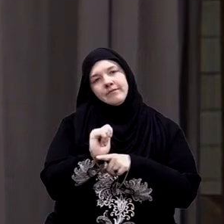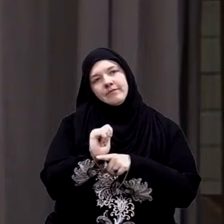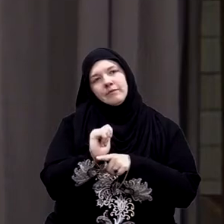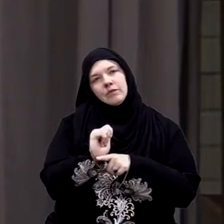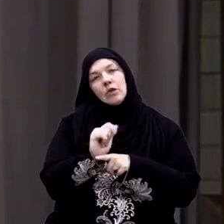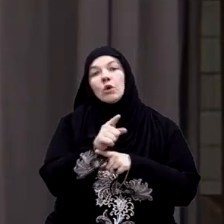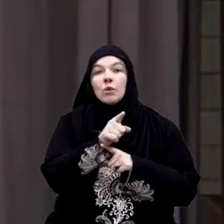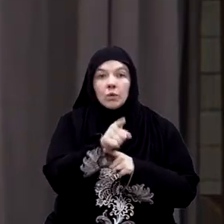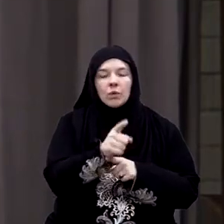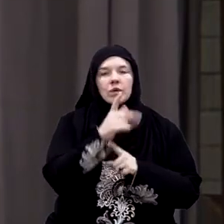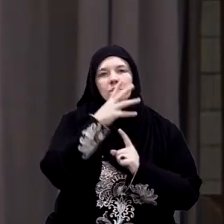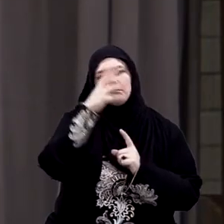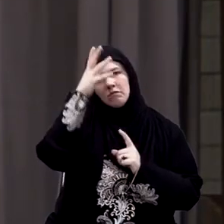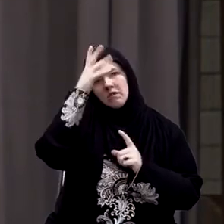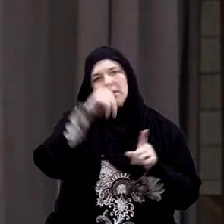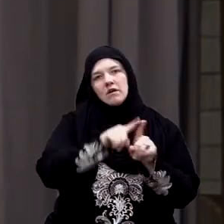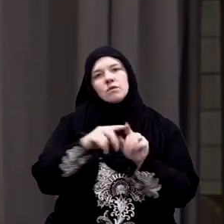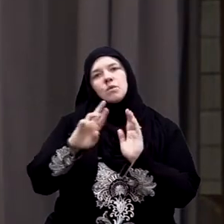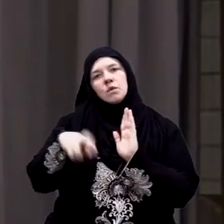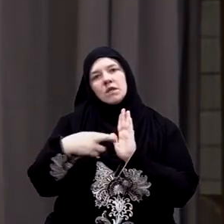the parent, as a role model.